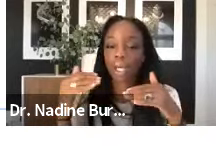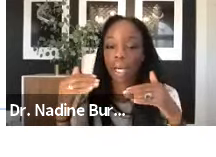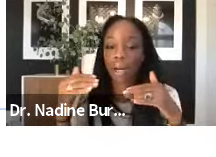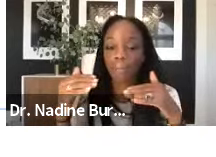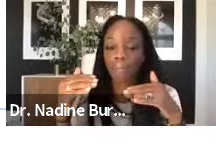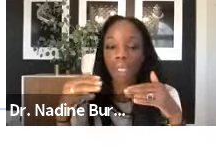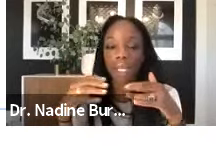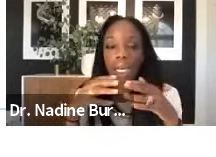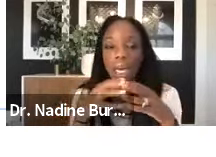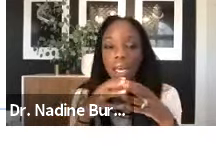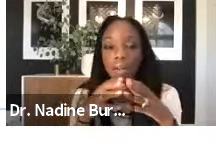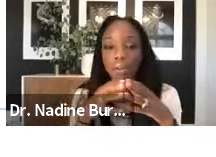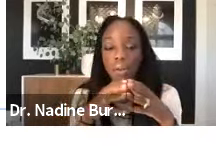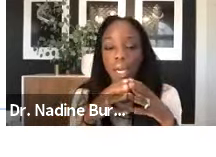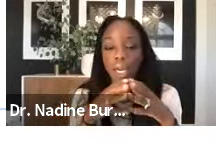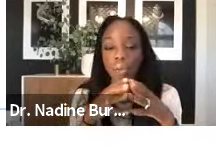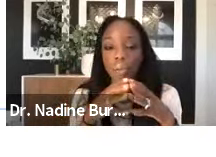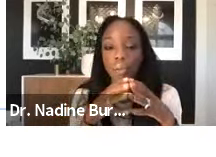but I